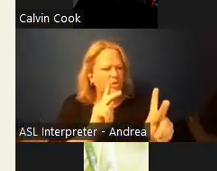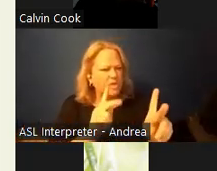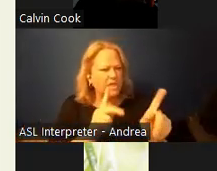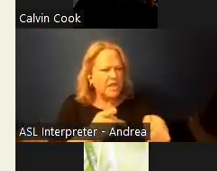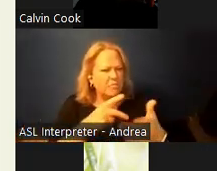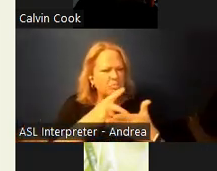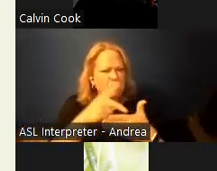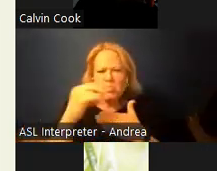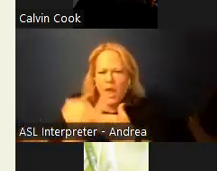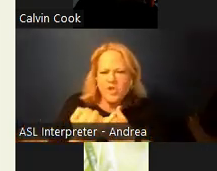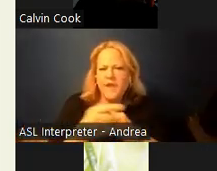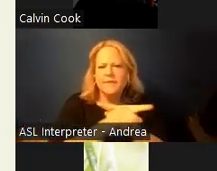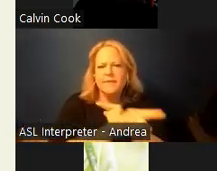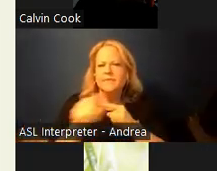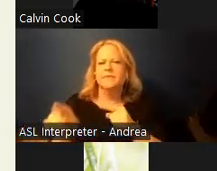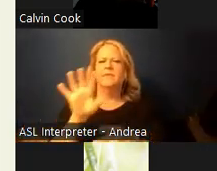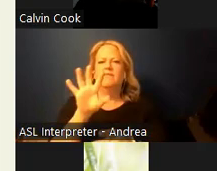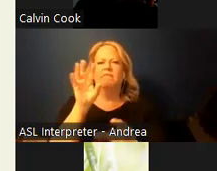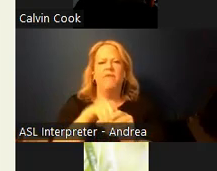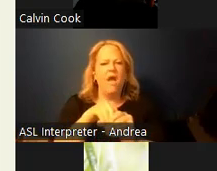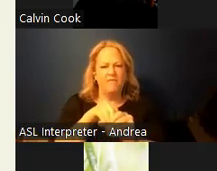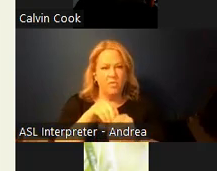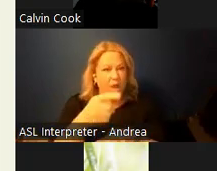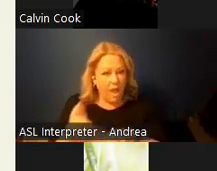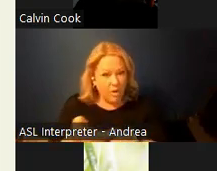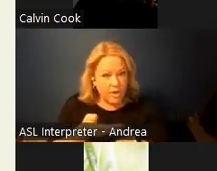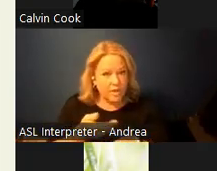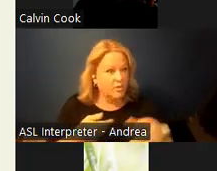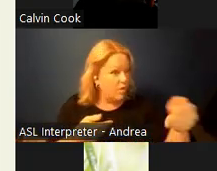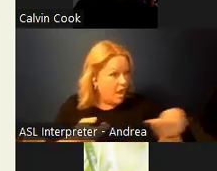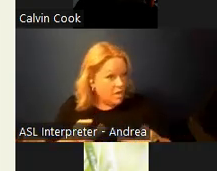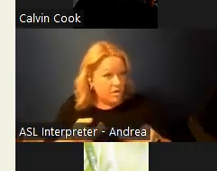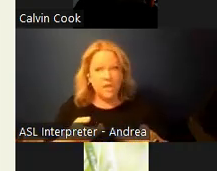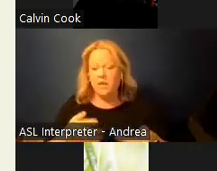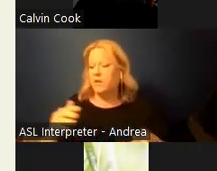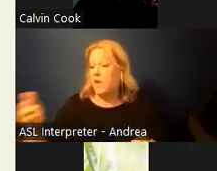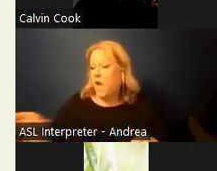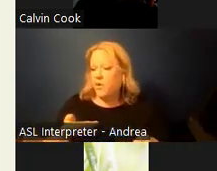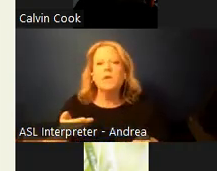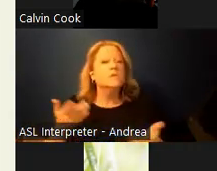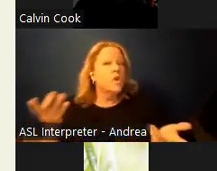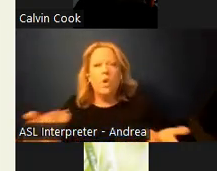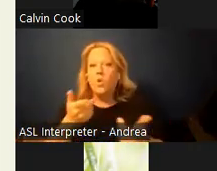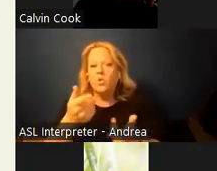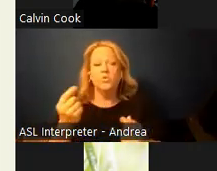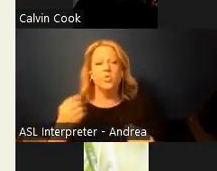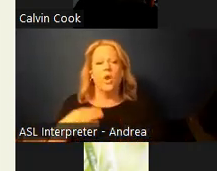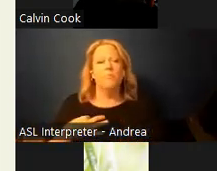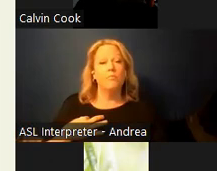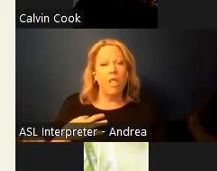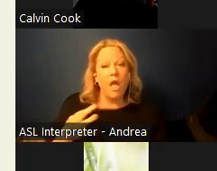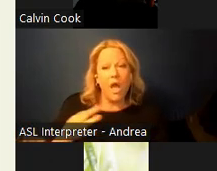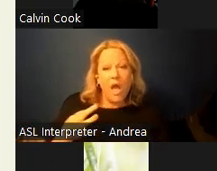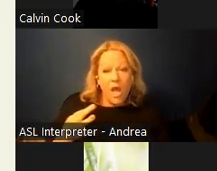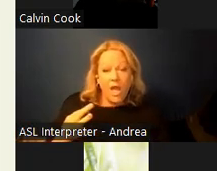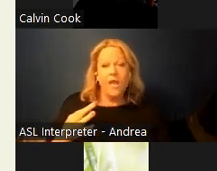that they're starting and they need to hire people. So then, you're able to apply for those jobs. And with those networks